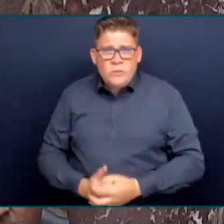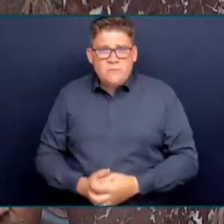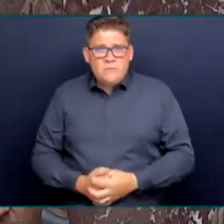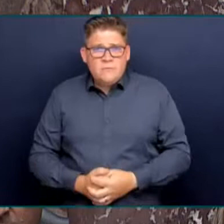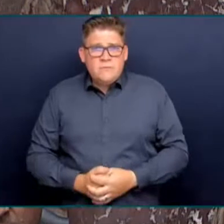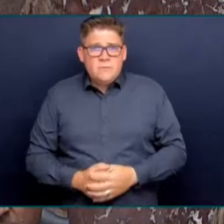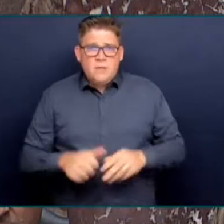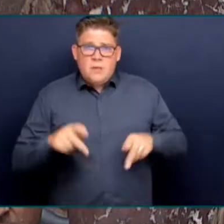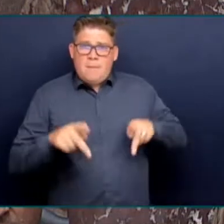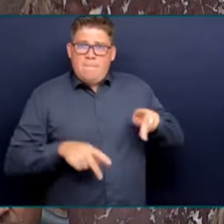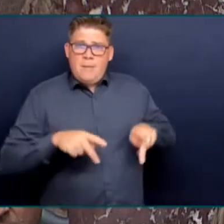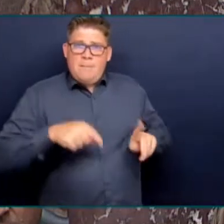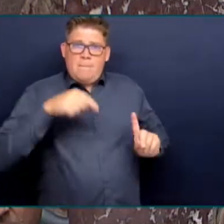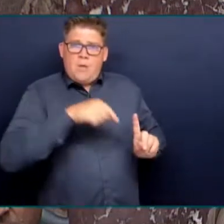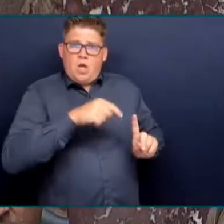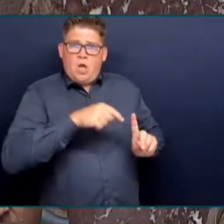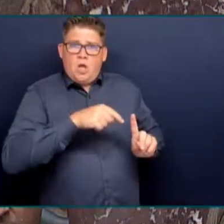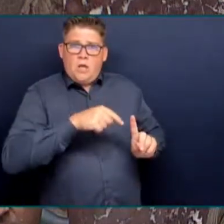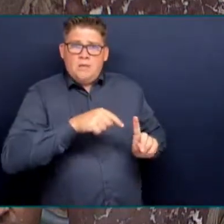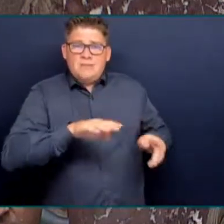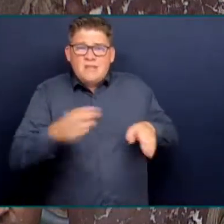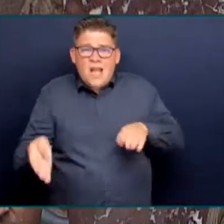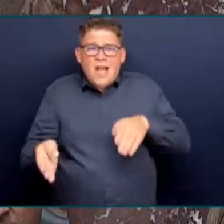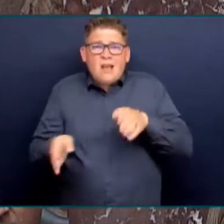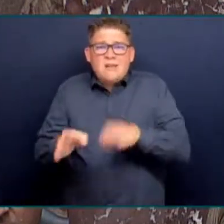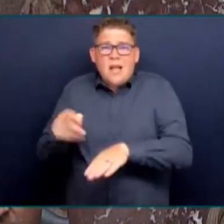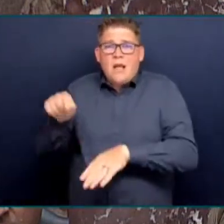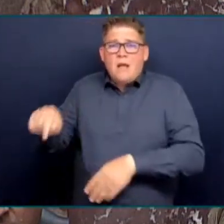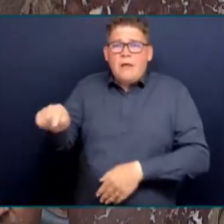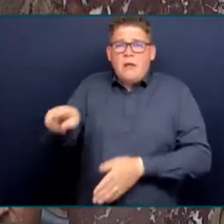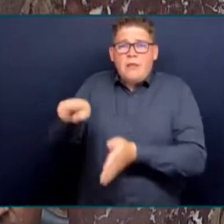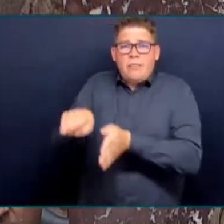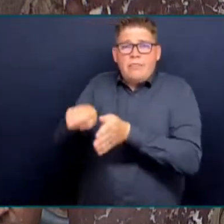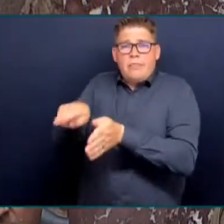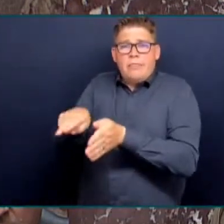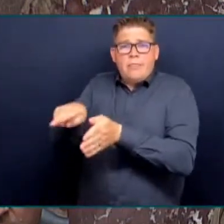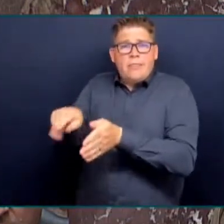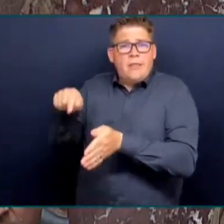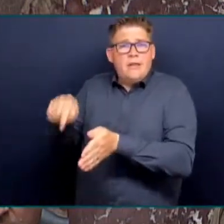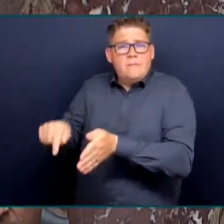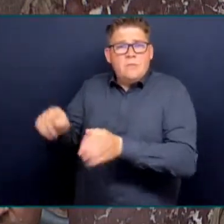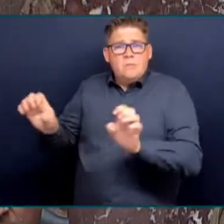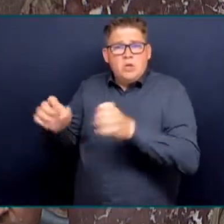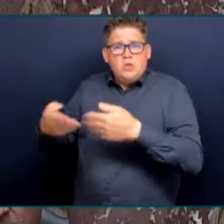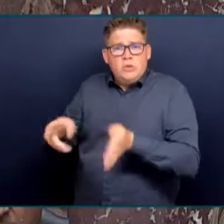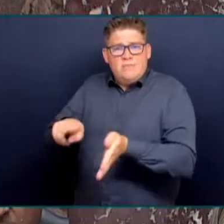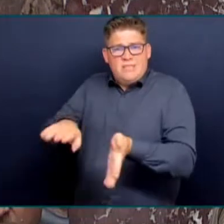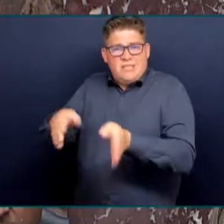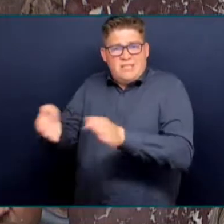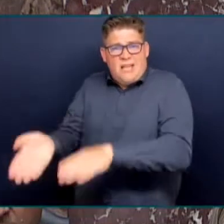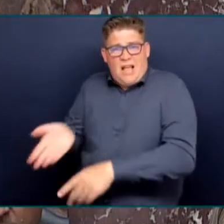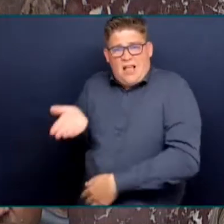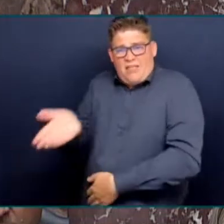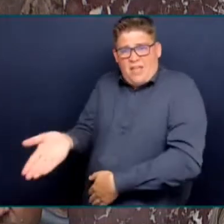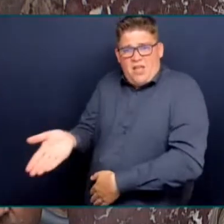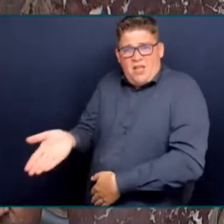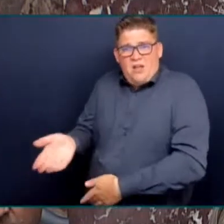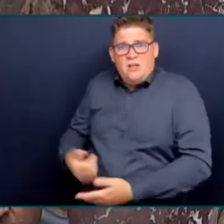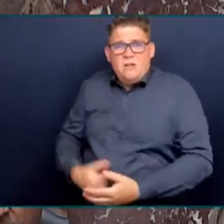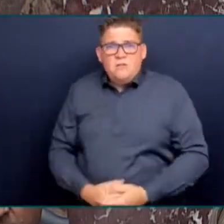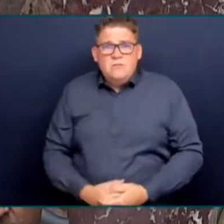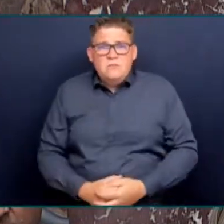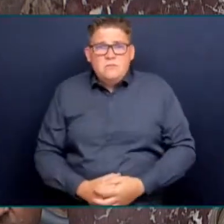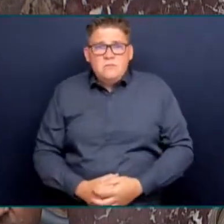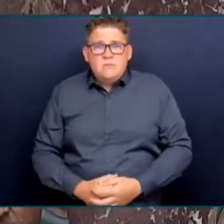stretcher in hospital waiting rooms. Ambulance delays that are literally costing people their